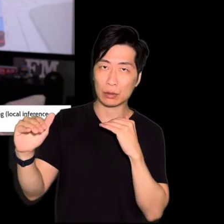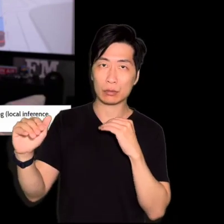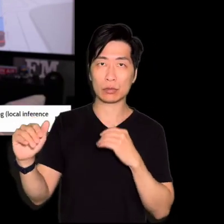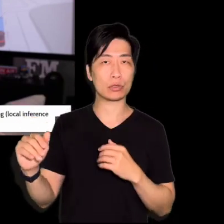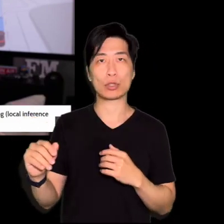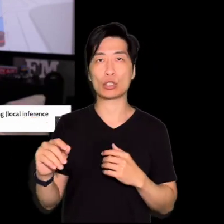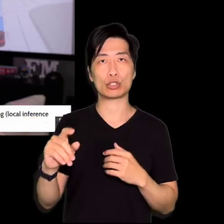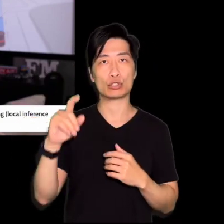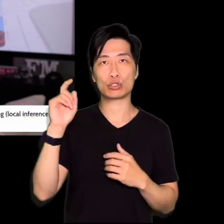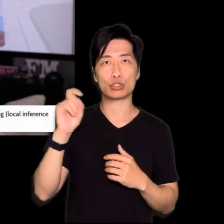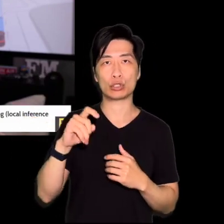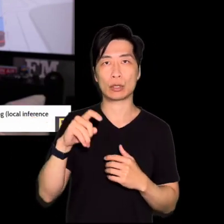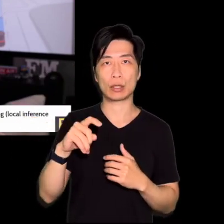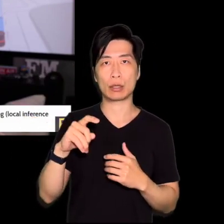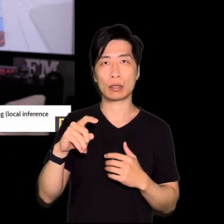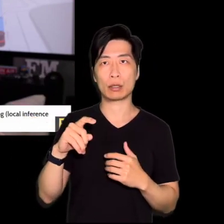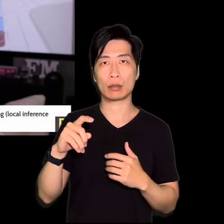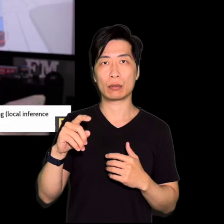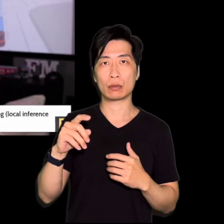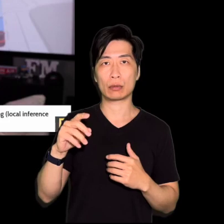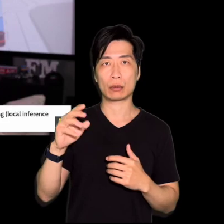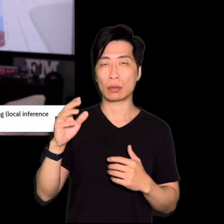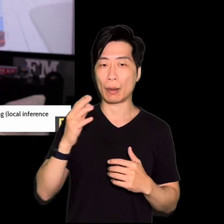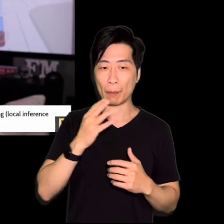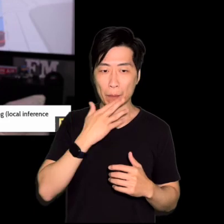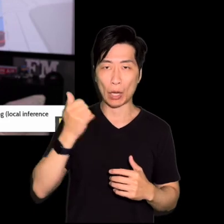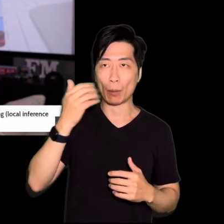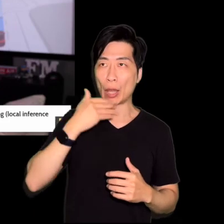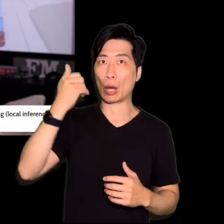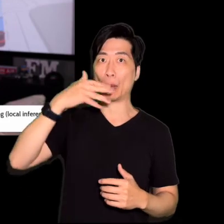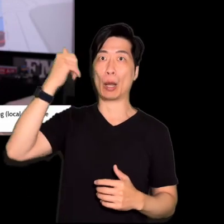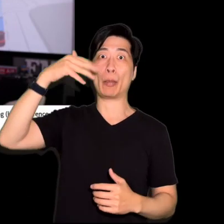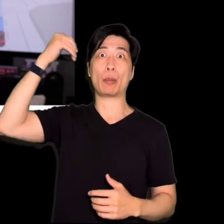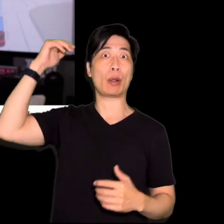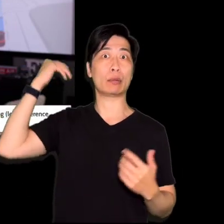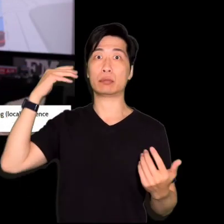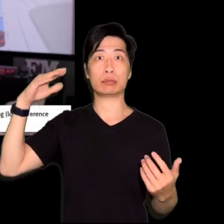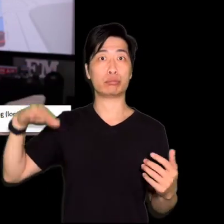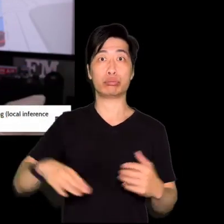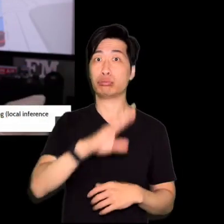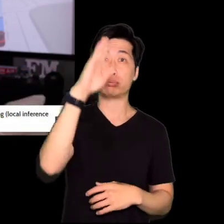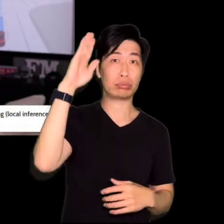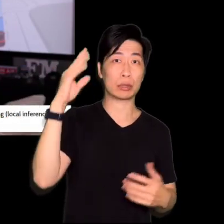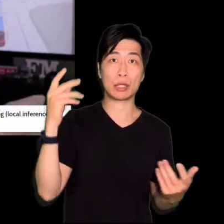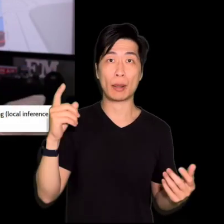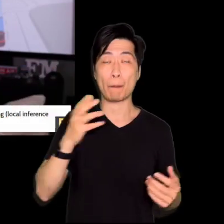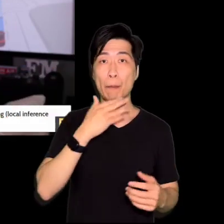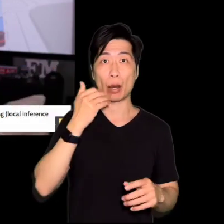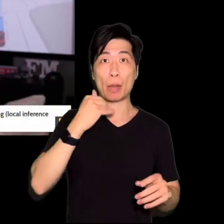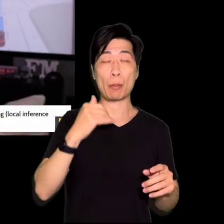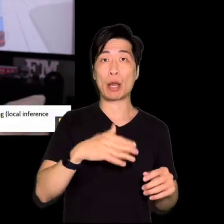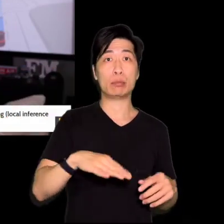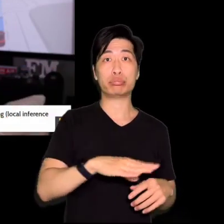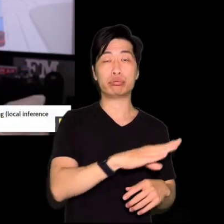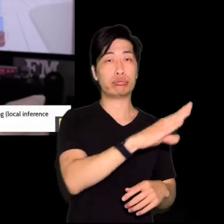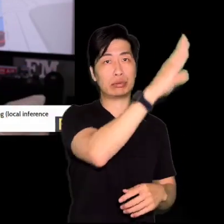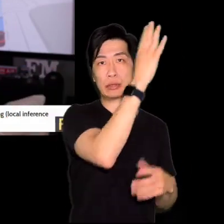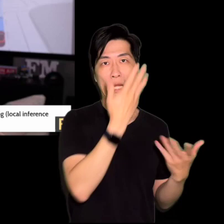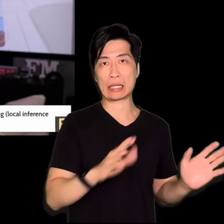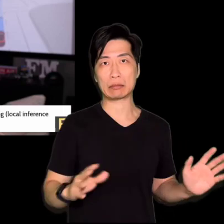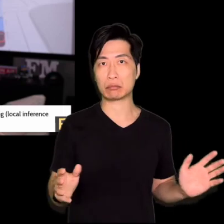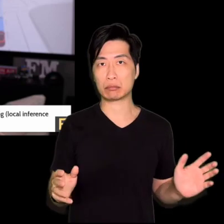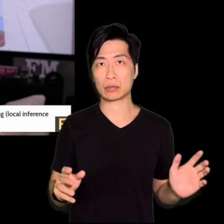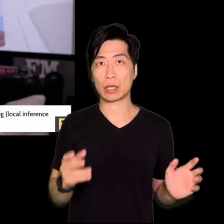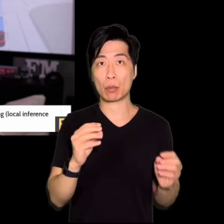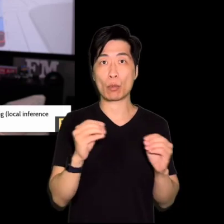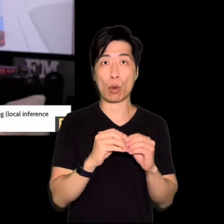better it's gotten. Oh, look, it's kind of the same for a while. It should be like just a straight line of holy crap, it's getting better. And it just be like this. Just getting better,